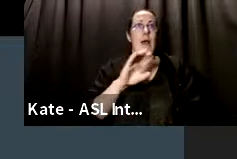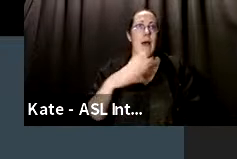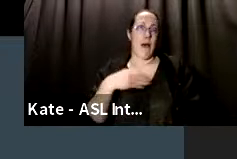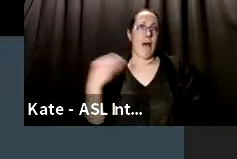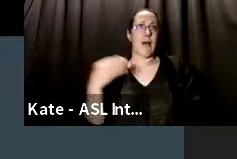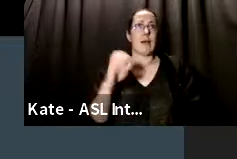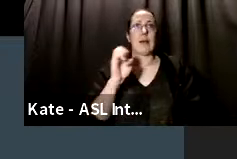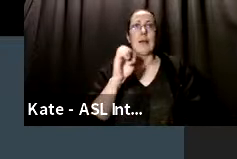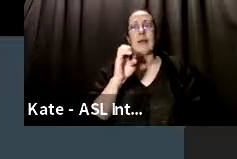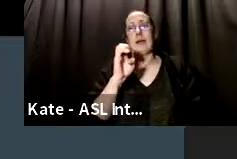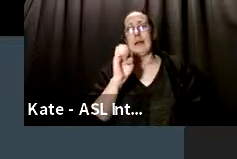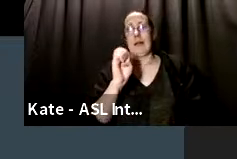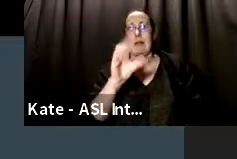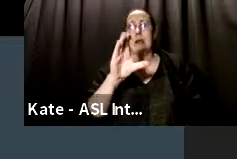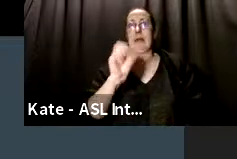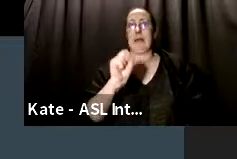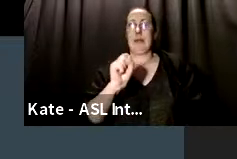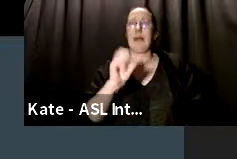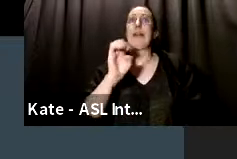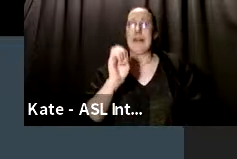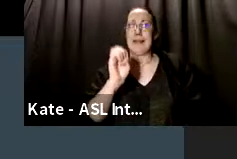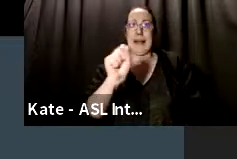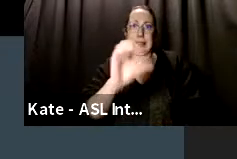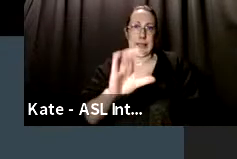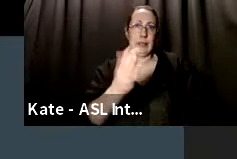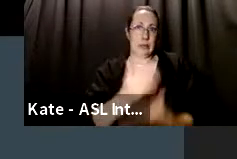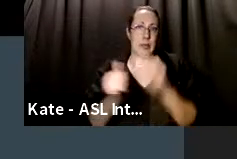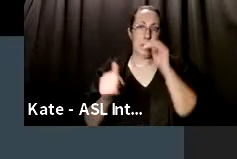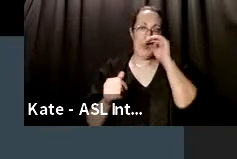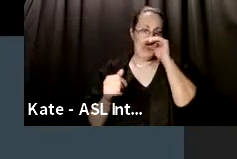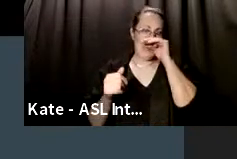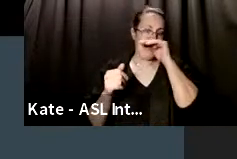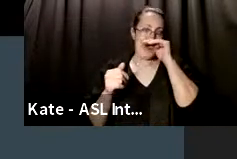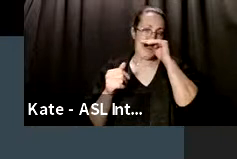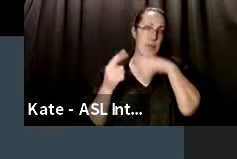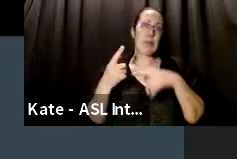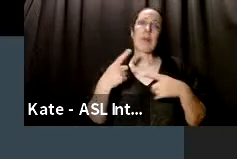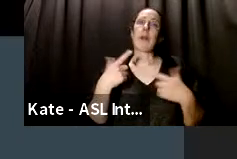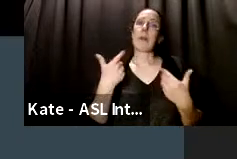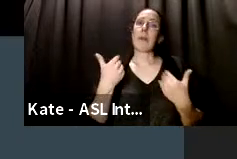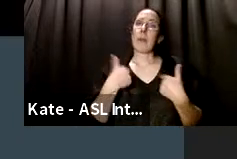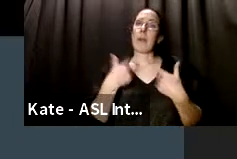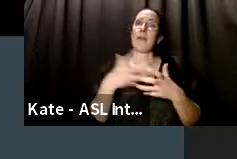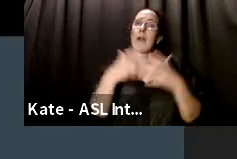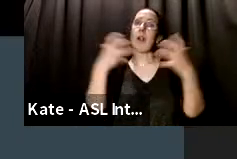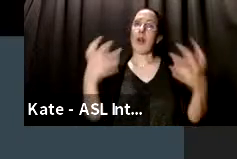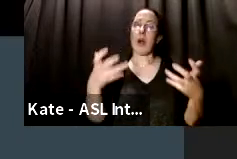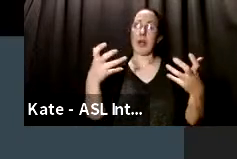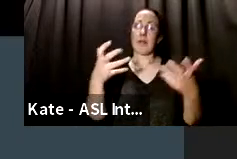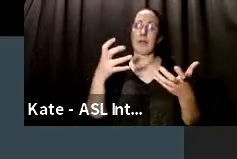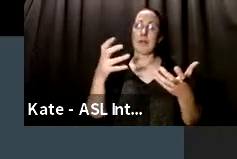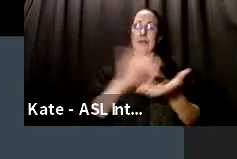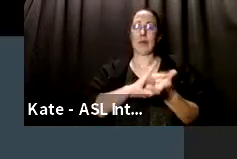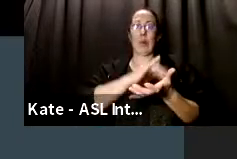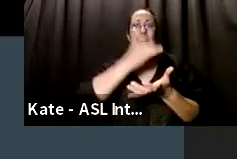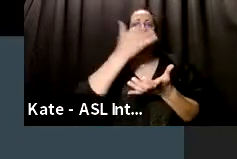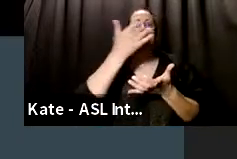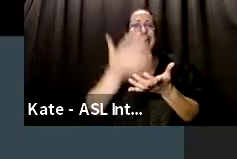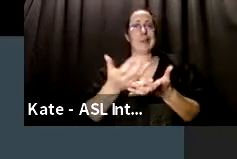And then in that same vein, it's been a lot of quality over quantity in terms of recruiting and retaining these young